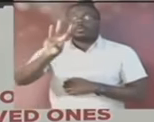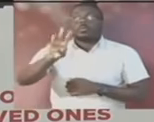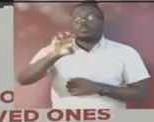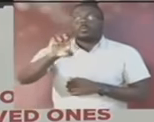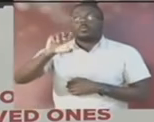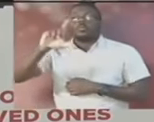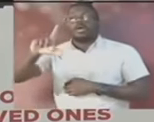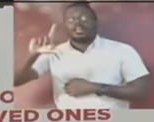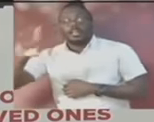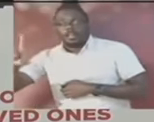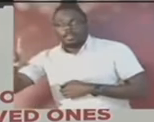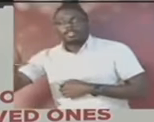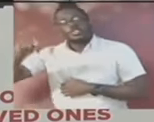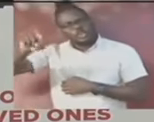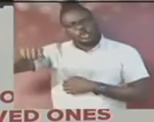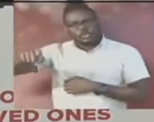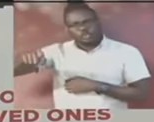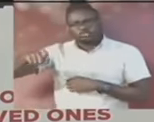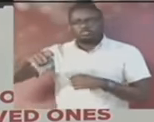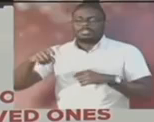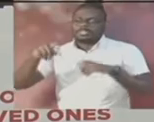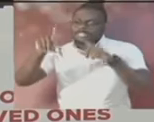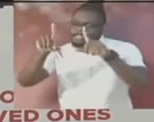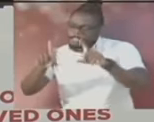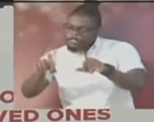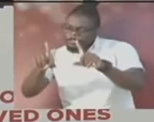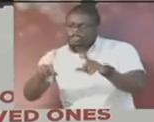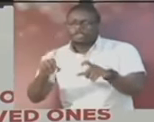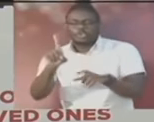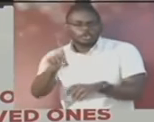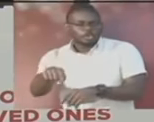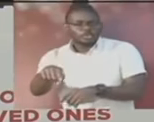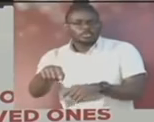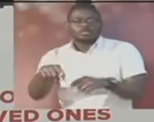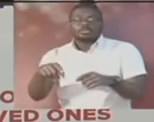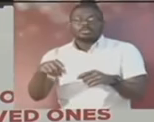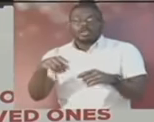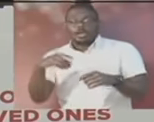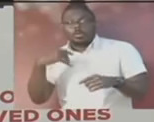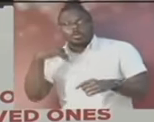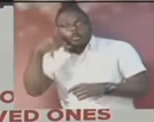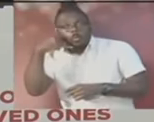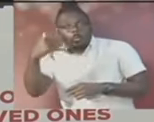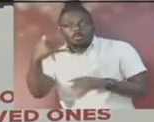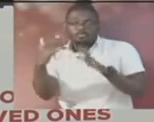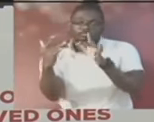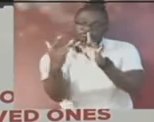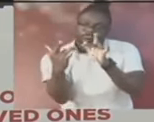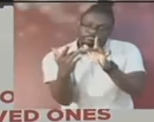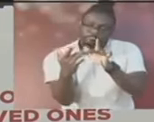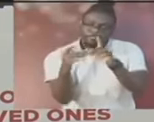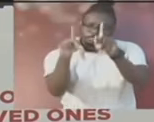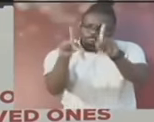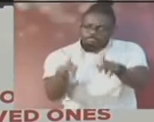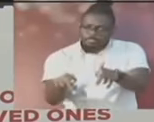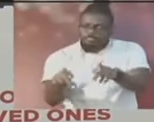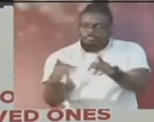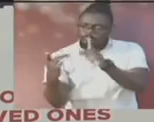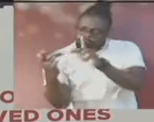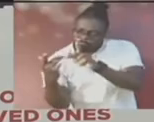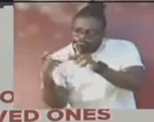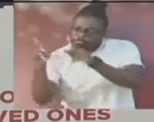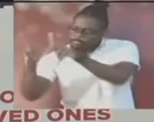Health continues to attempt to do contact tracing. And the more cases that we get with respect to contact tracing,